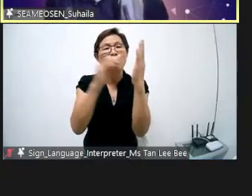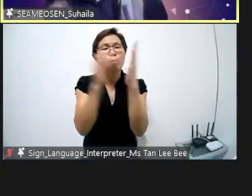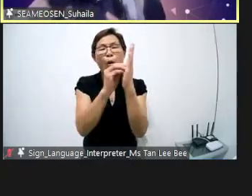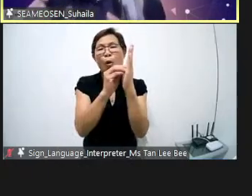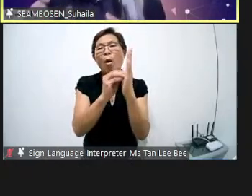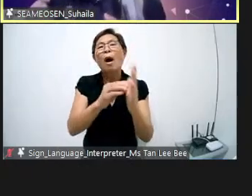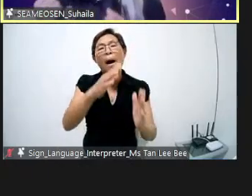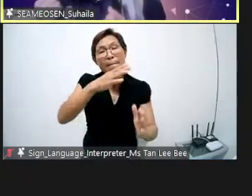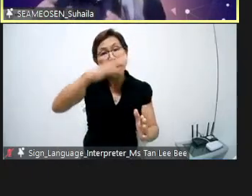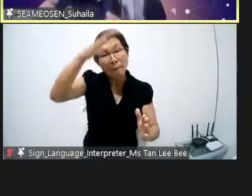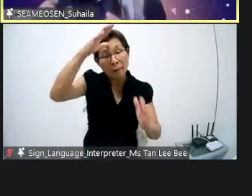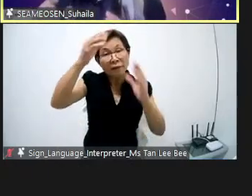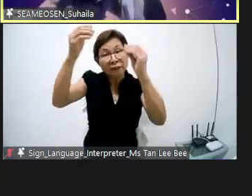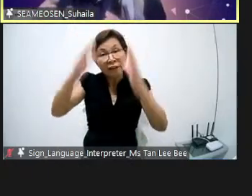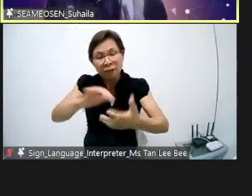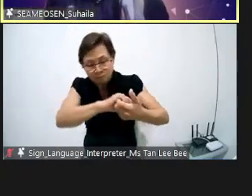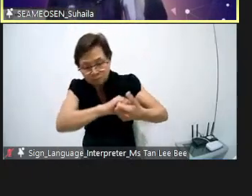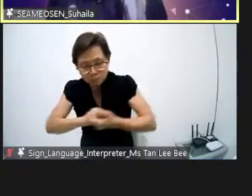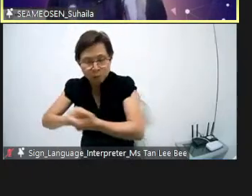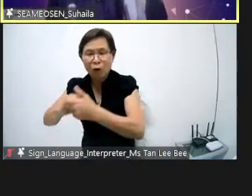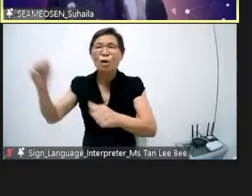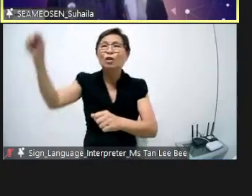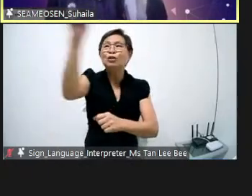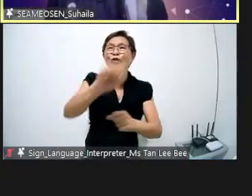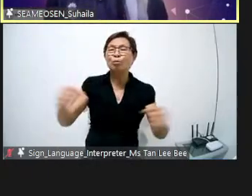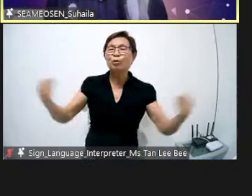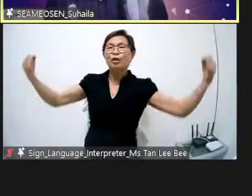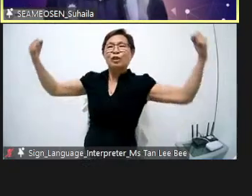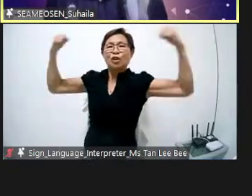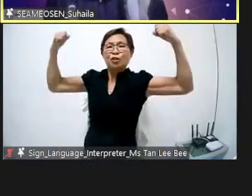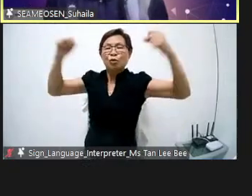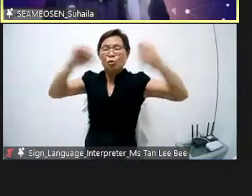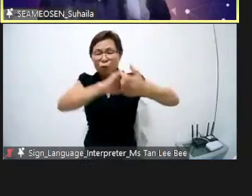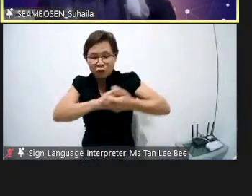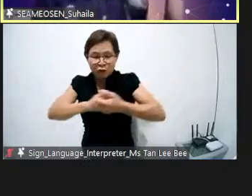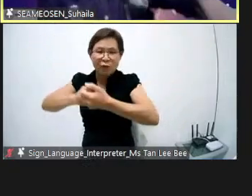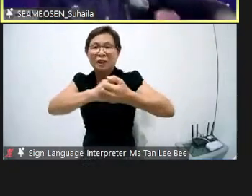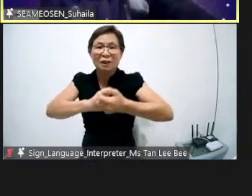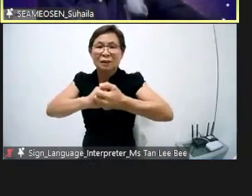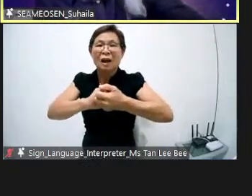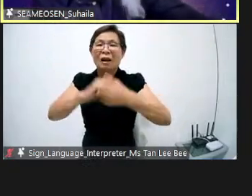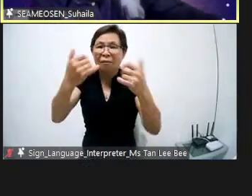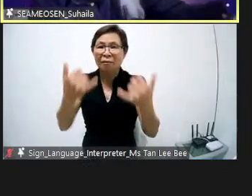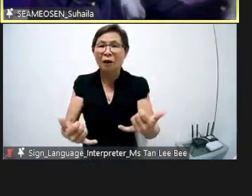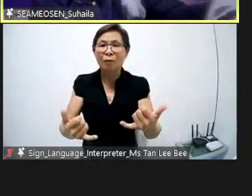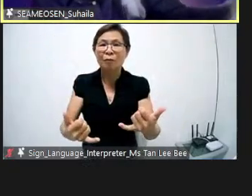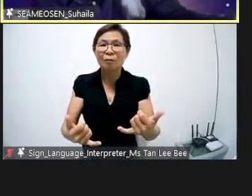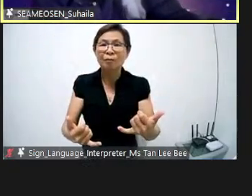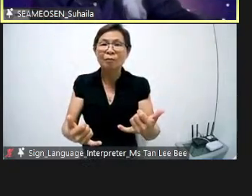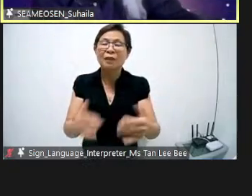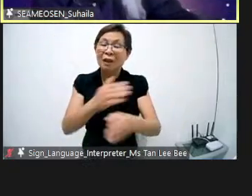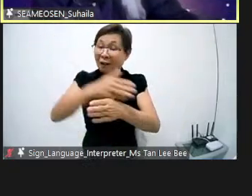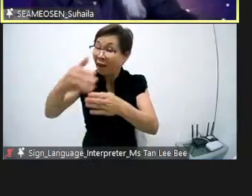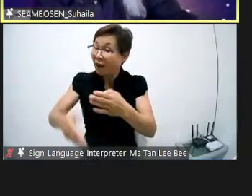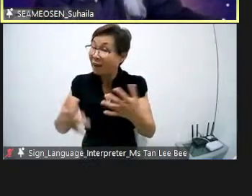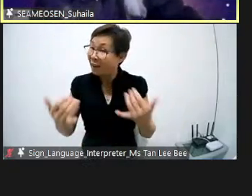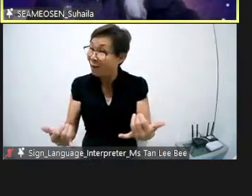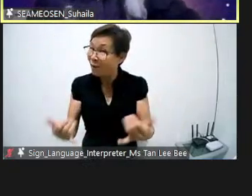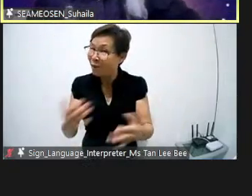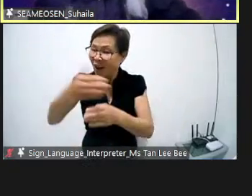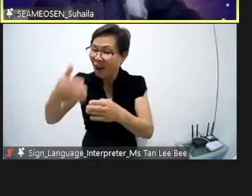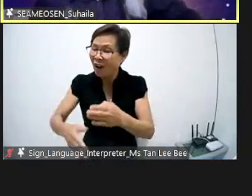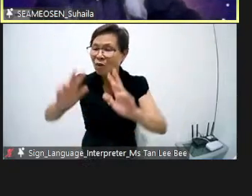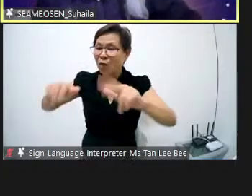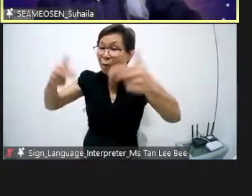Collaboration, Superheroes United. Okay, and now we have come to the end of our